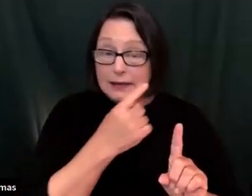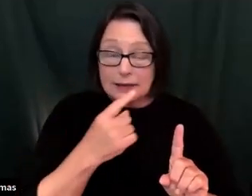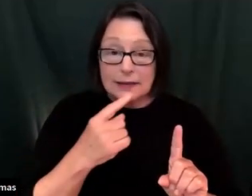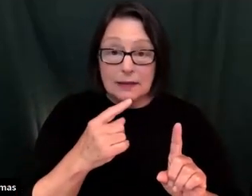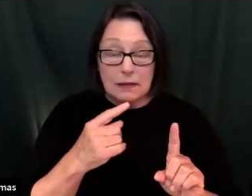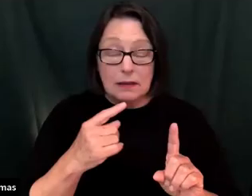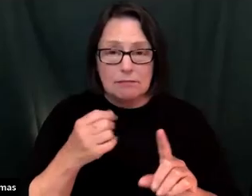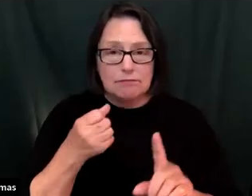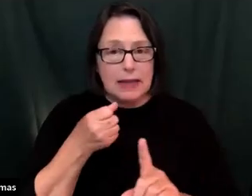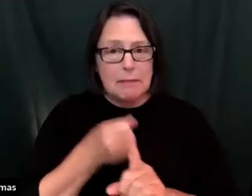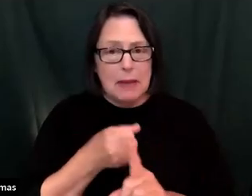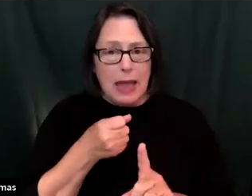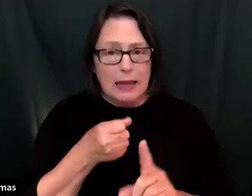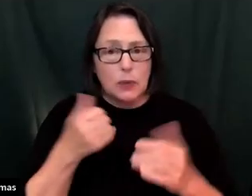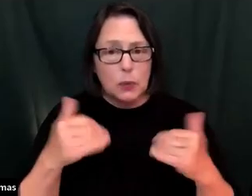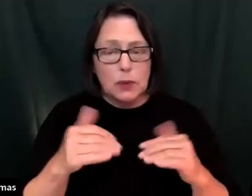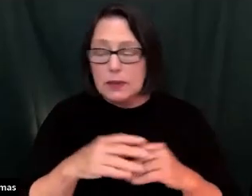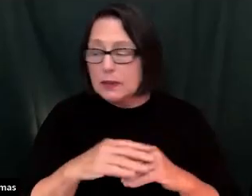by